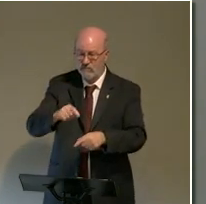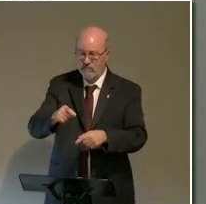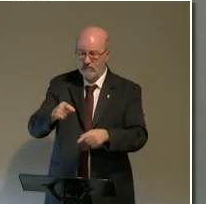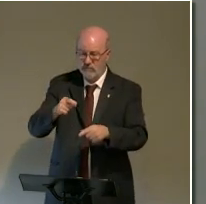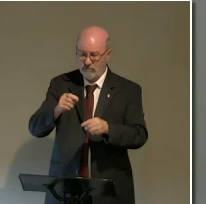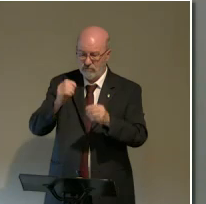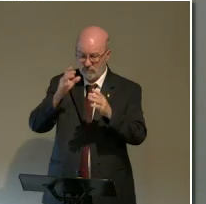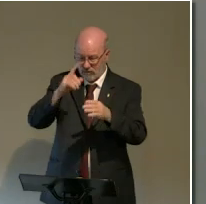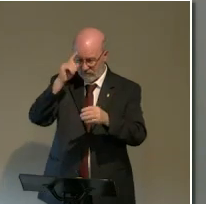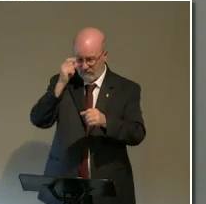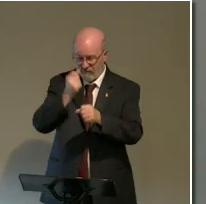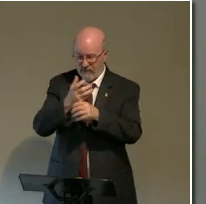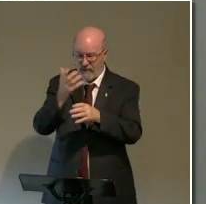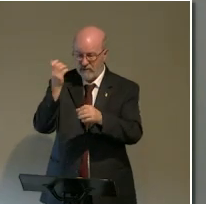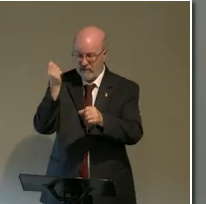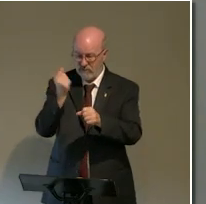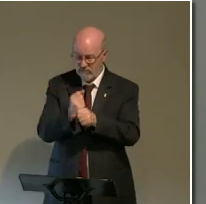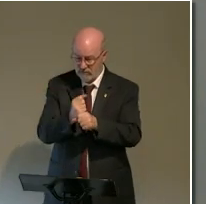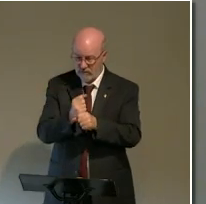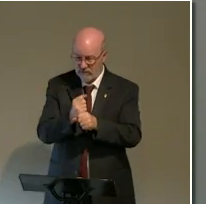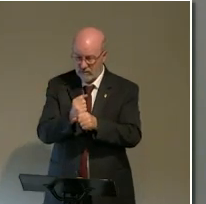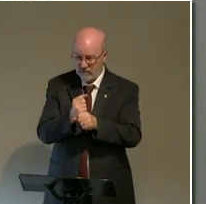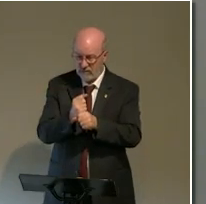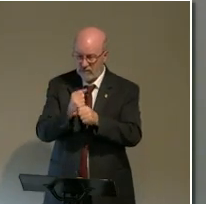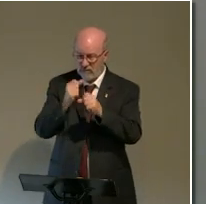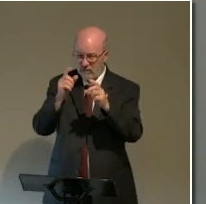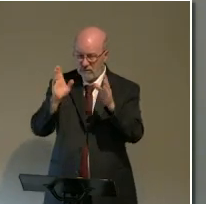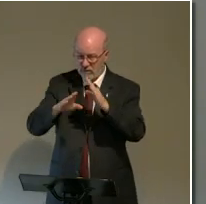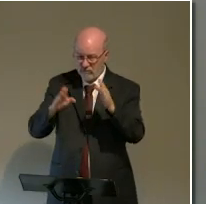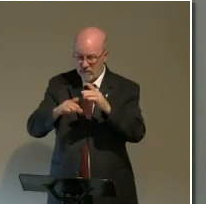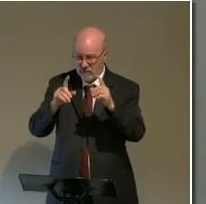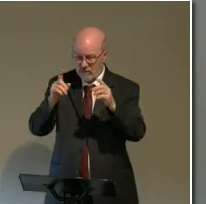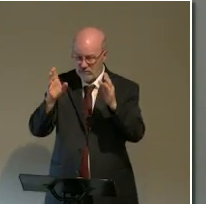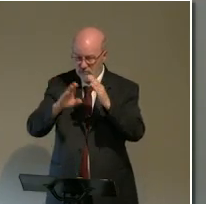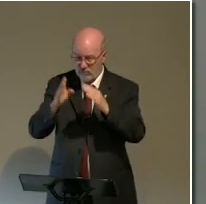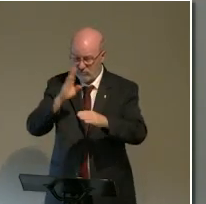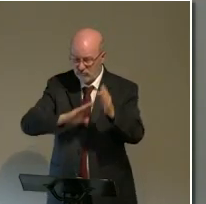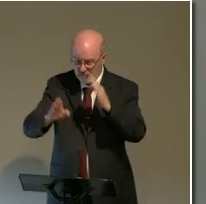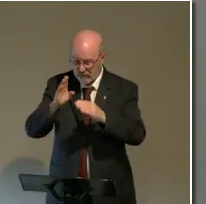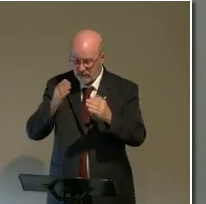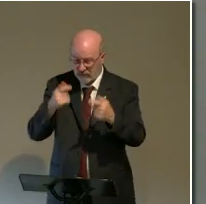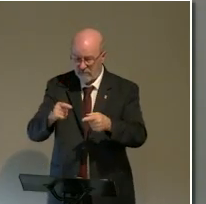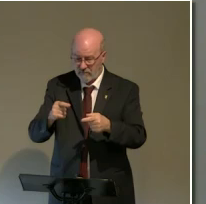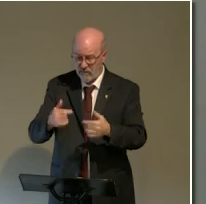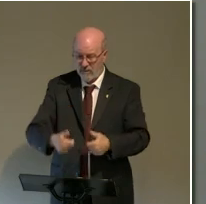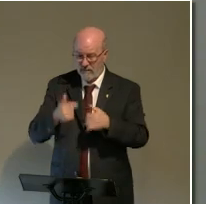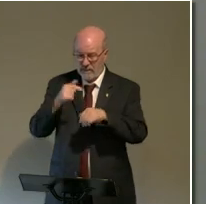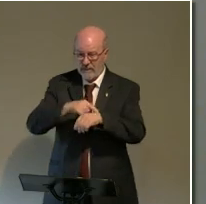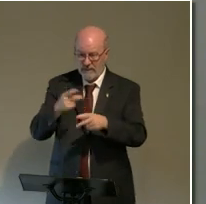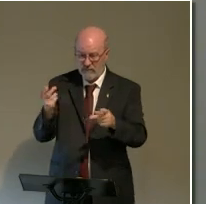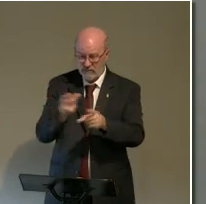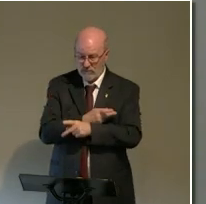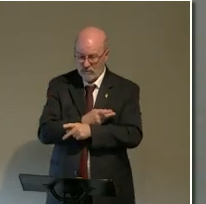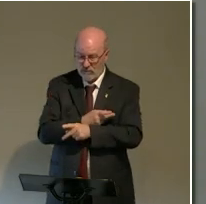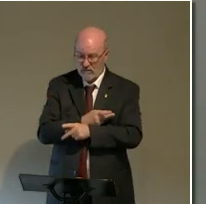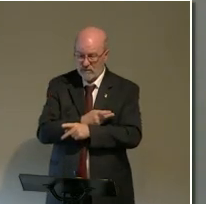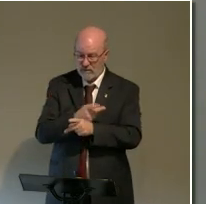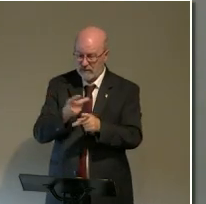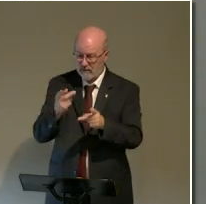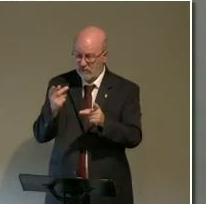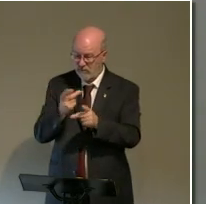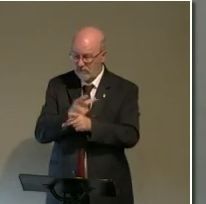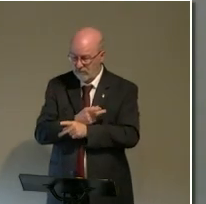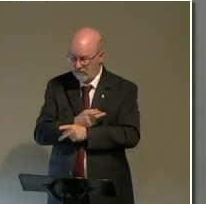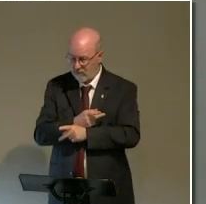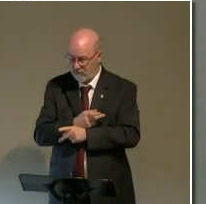put our faith and trust. Trials and tribulations are going to happen. We're living in a time where it's going to get worse and worse